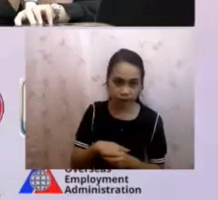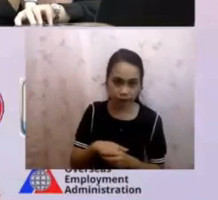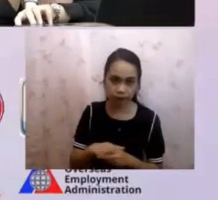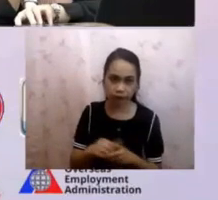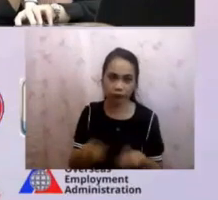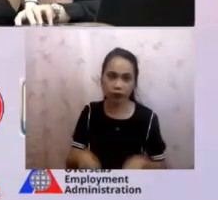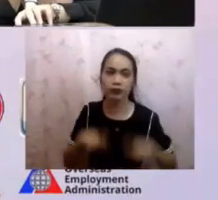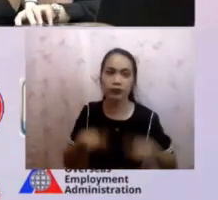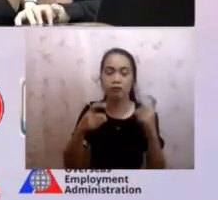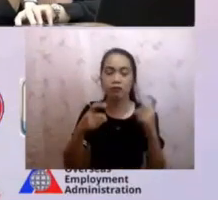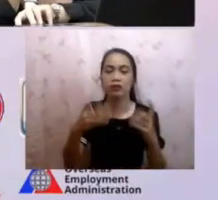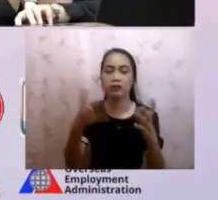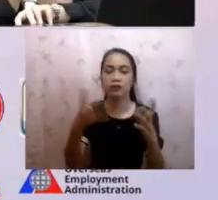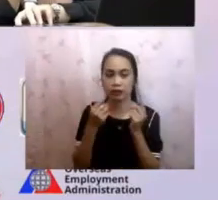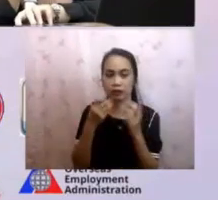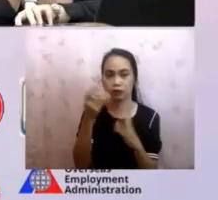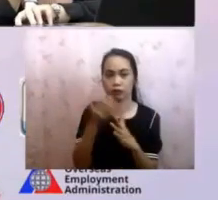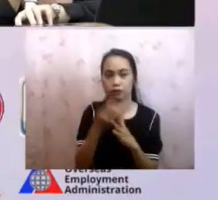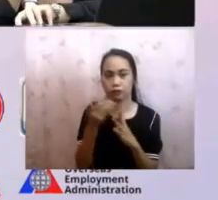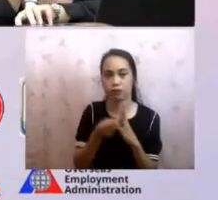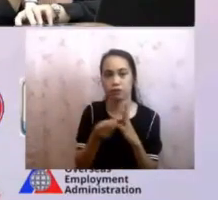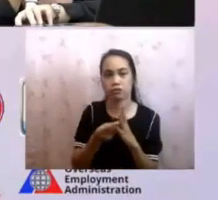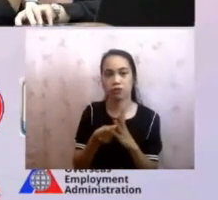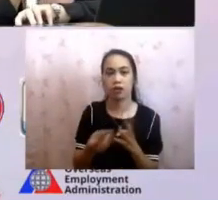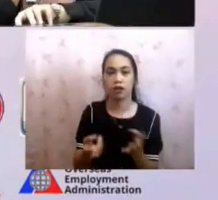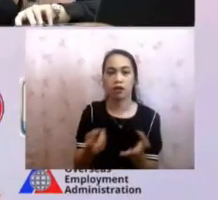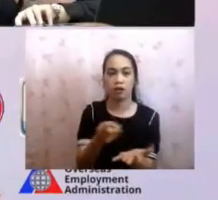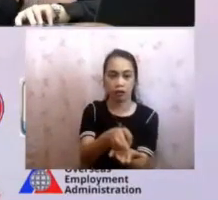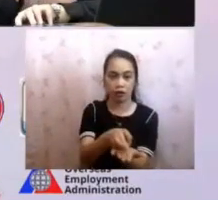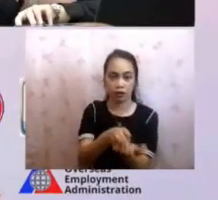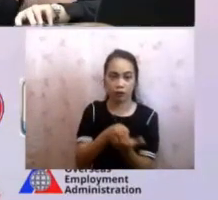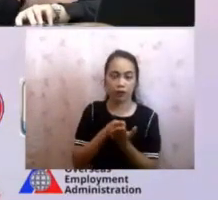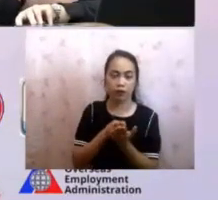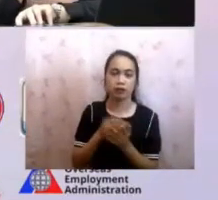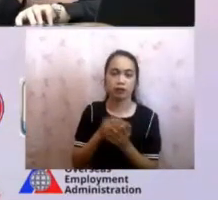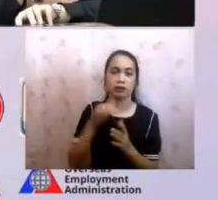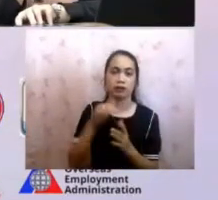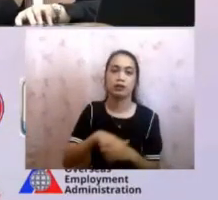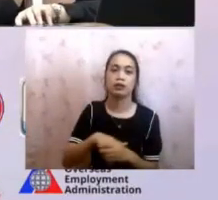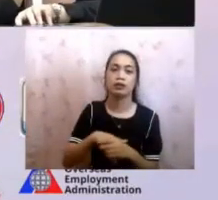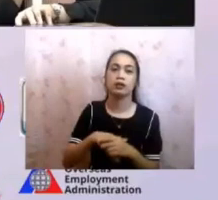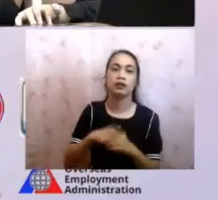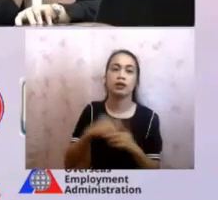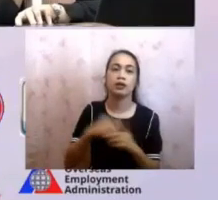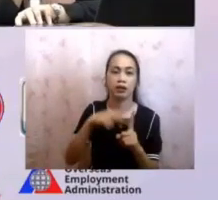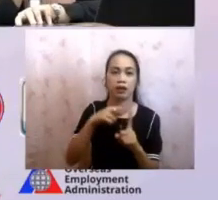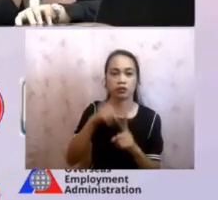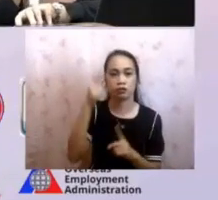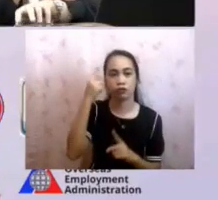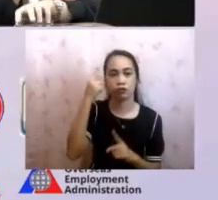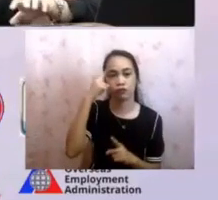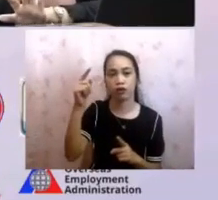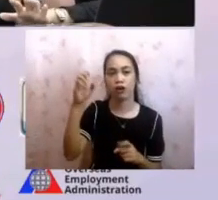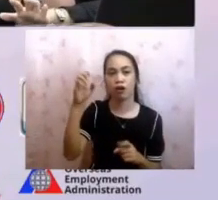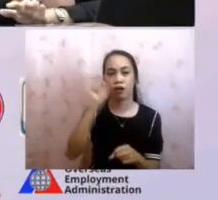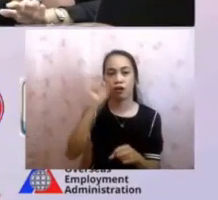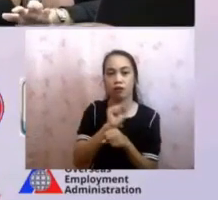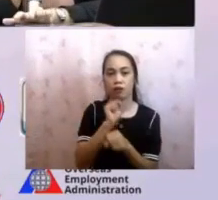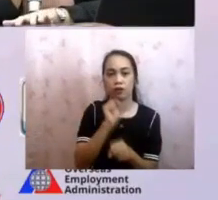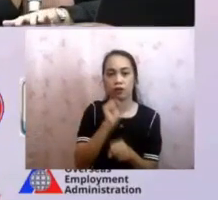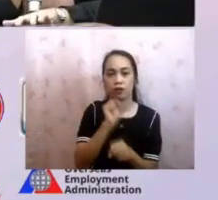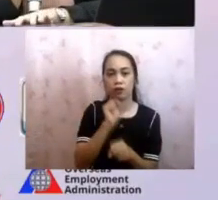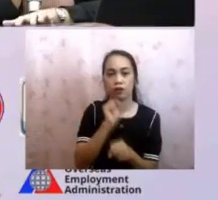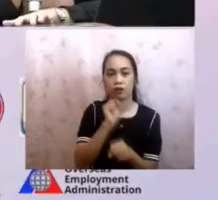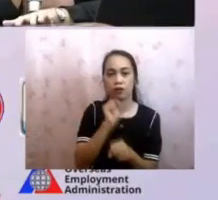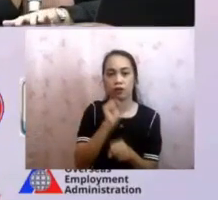act waiving government fees and charges in the issuance of documents required in application for employment of first-time job